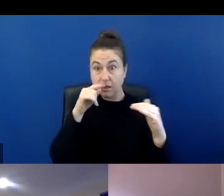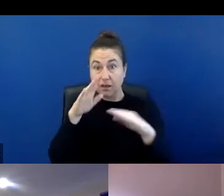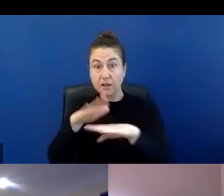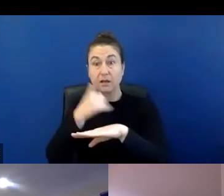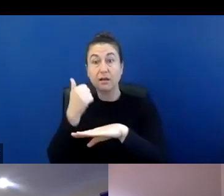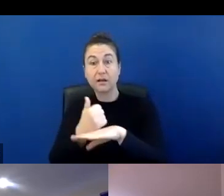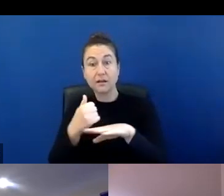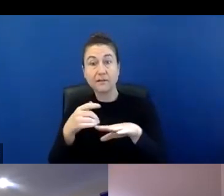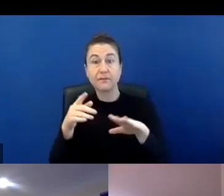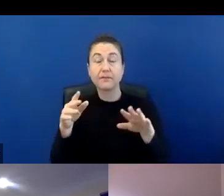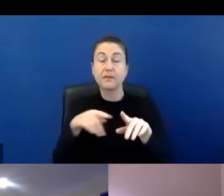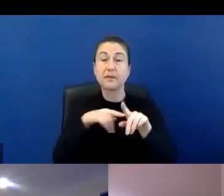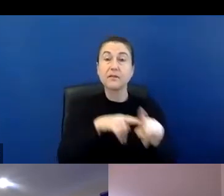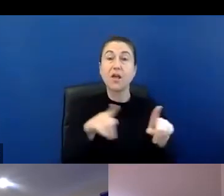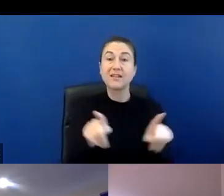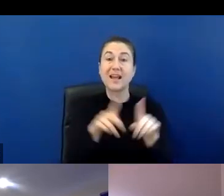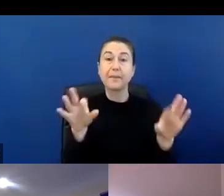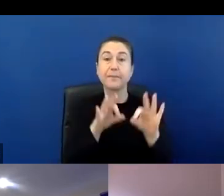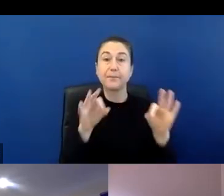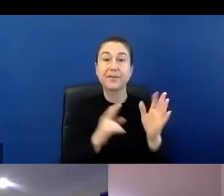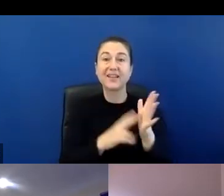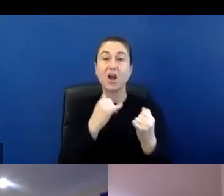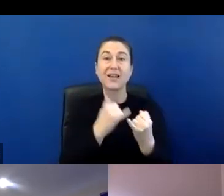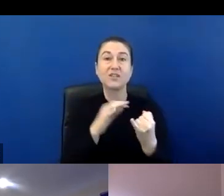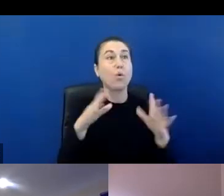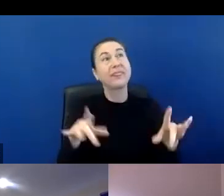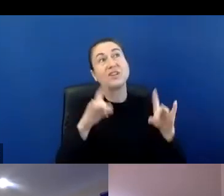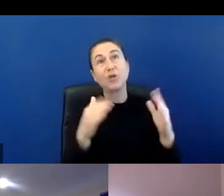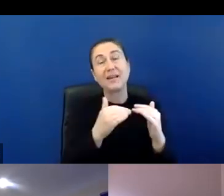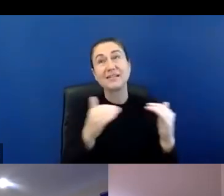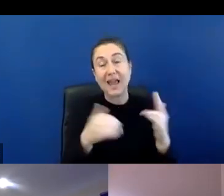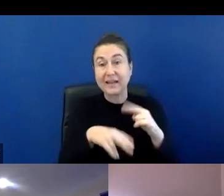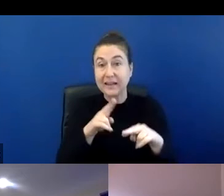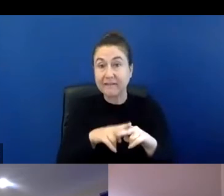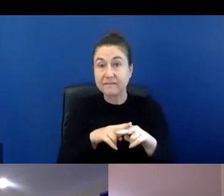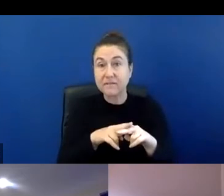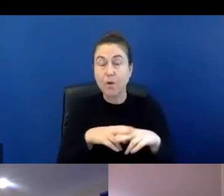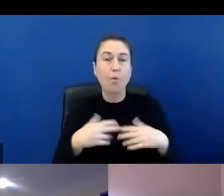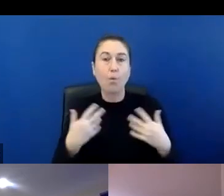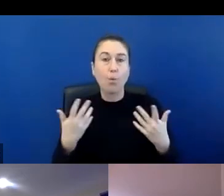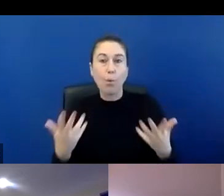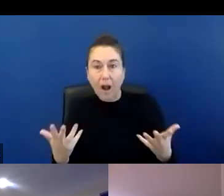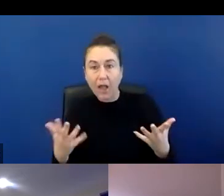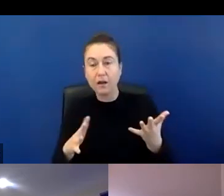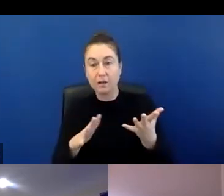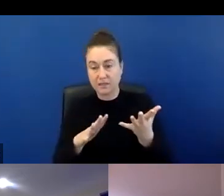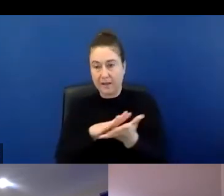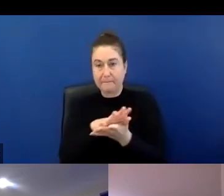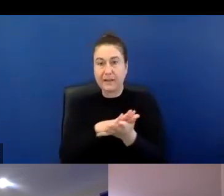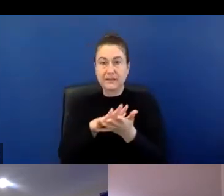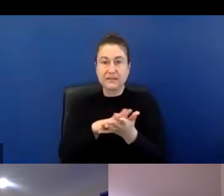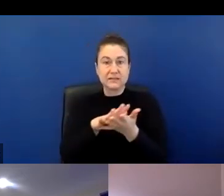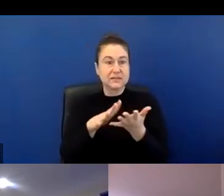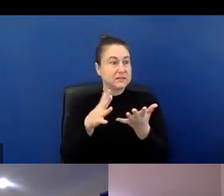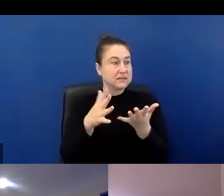what's within the ISO and what's within the Australian standard, well, what that does do then is